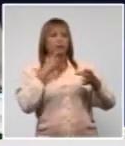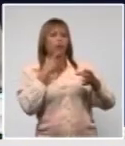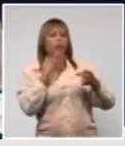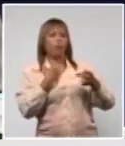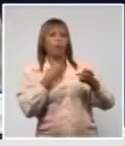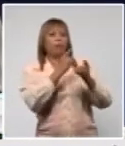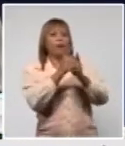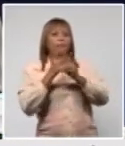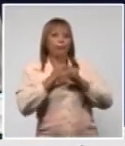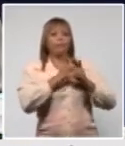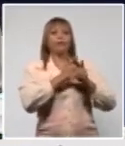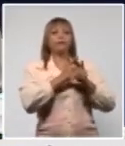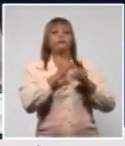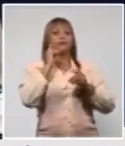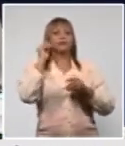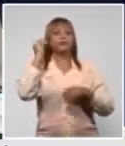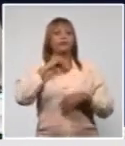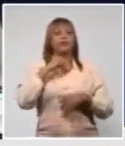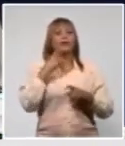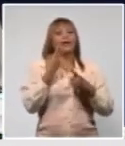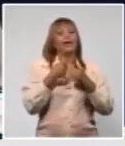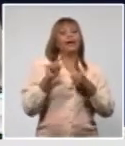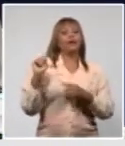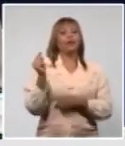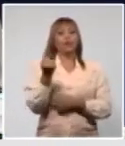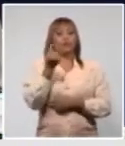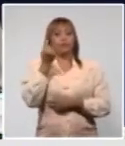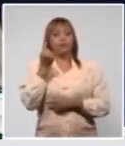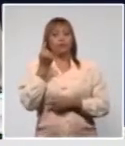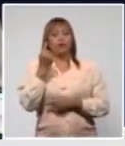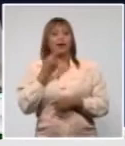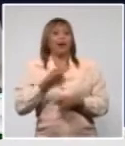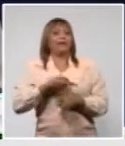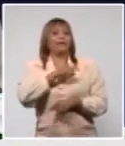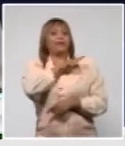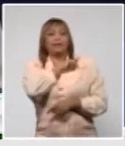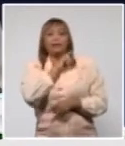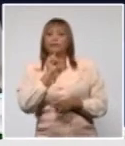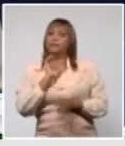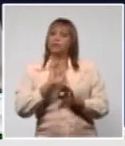18 of the 19 cases are confirmed case contacts. The